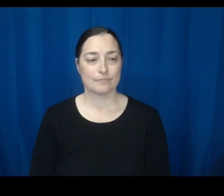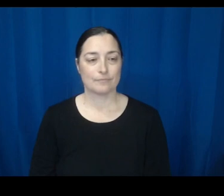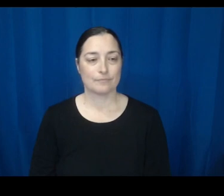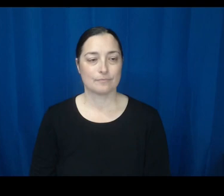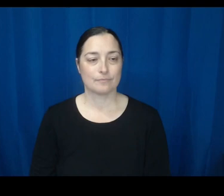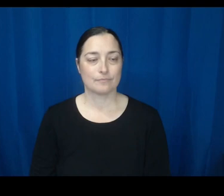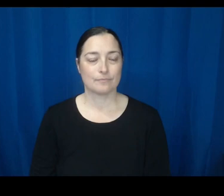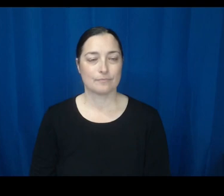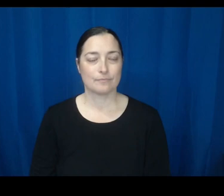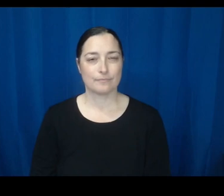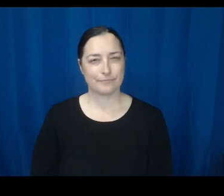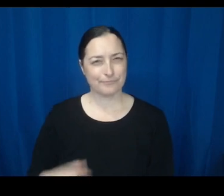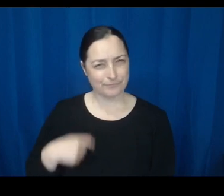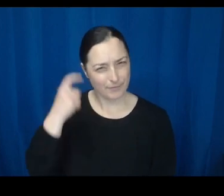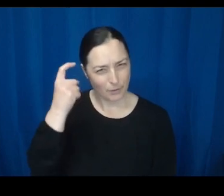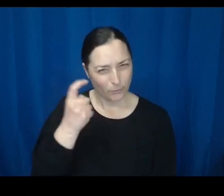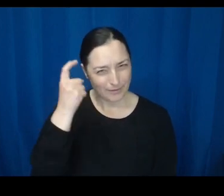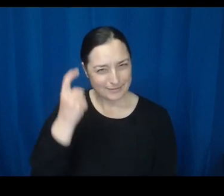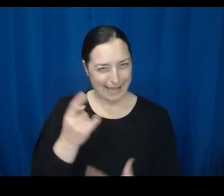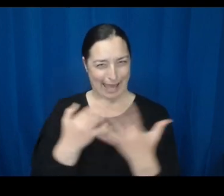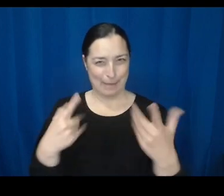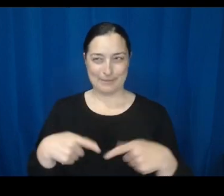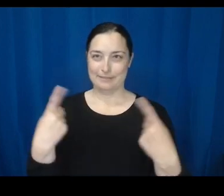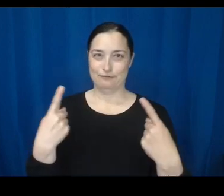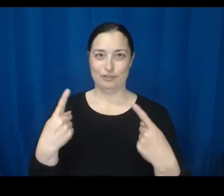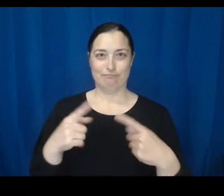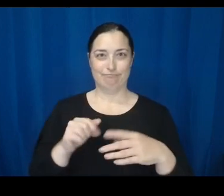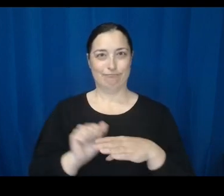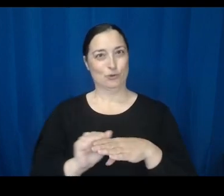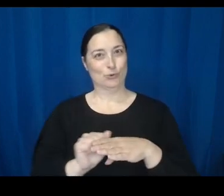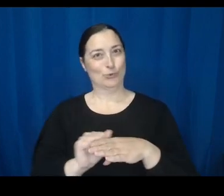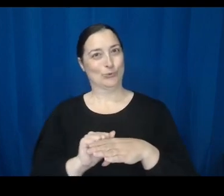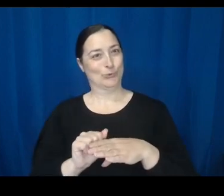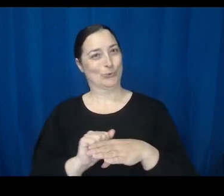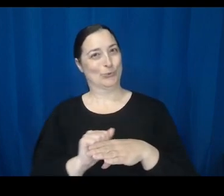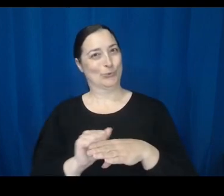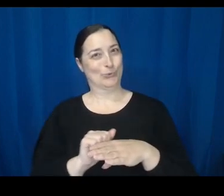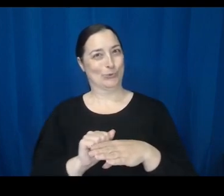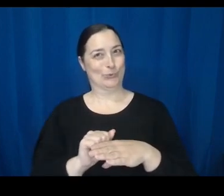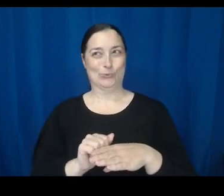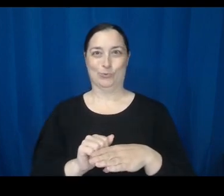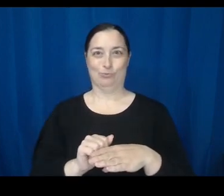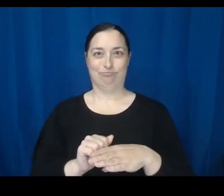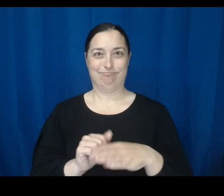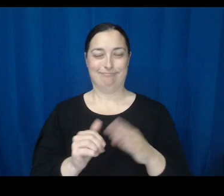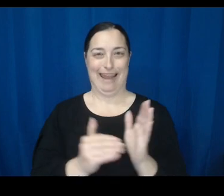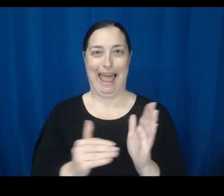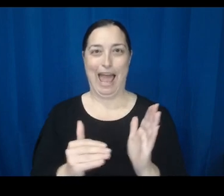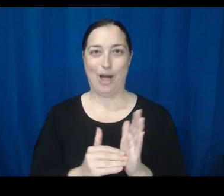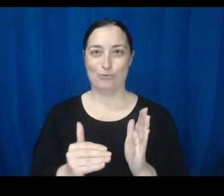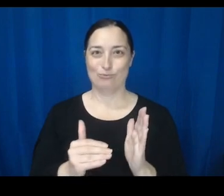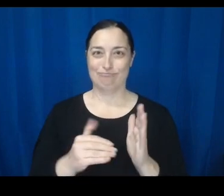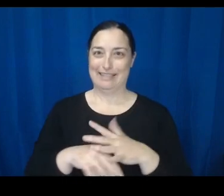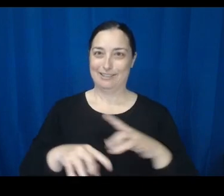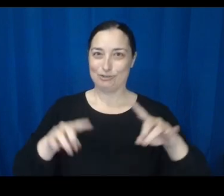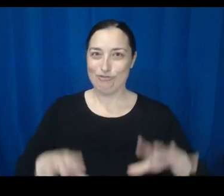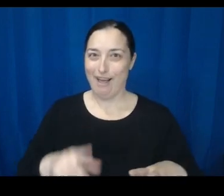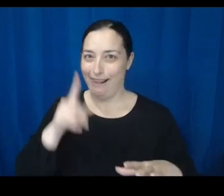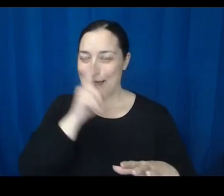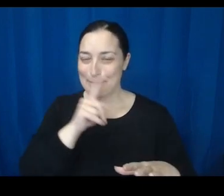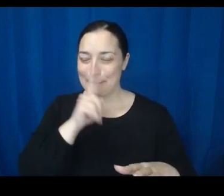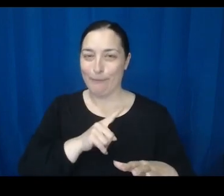I wonder how many different shoes we have, you know, currently being drawn around Australia.